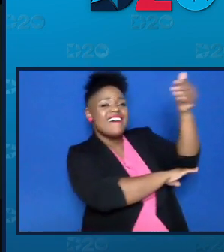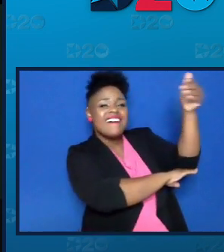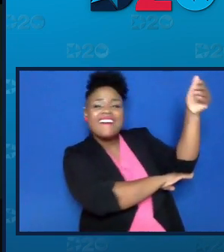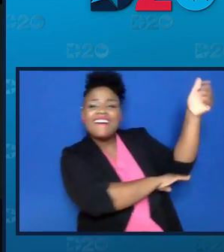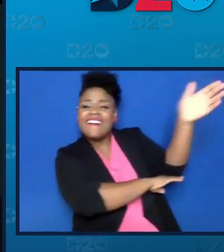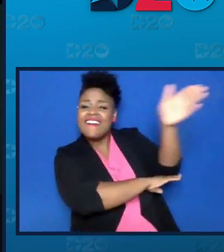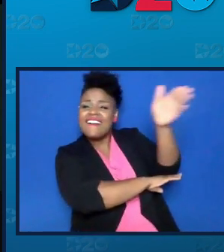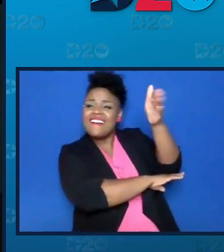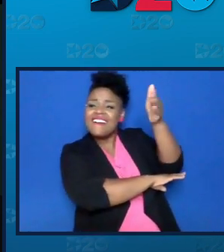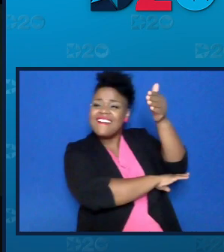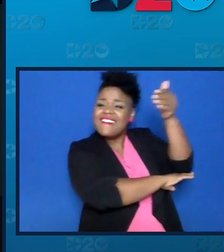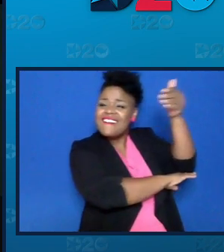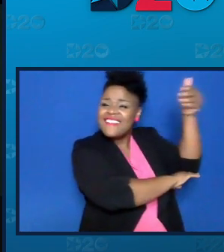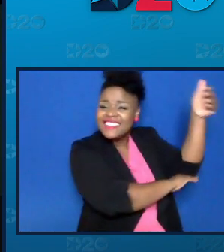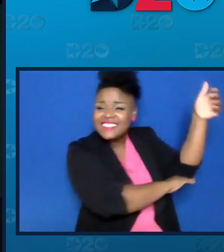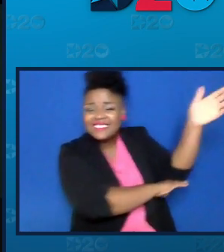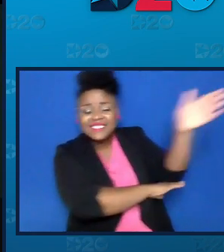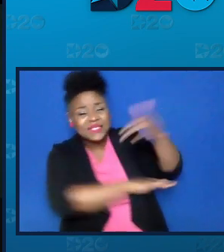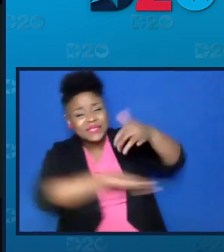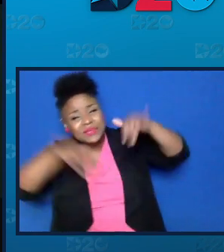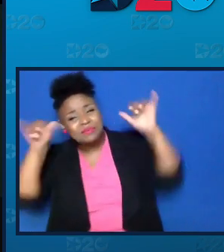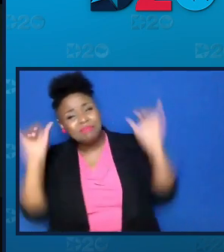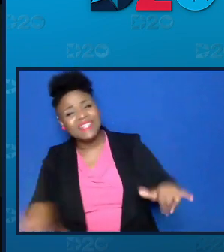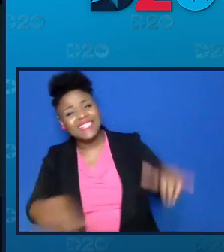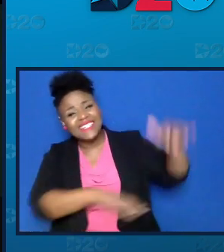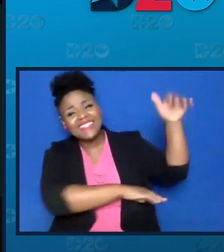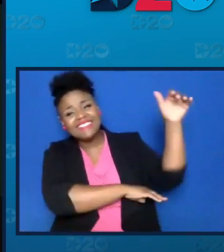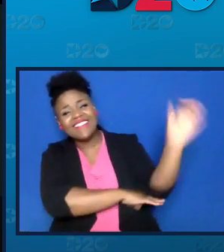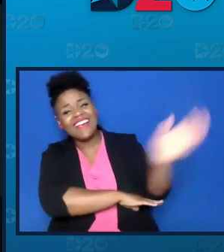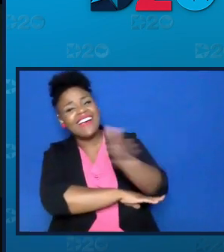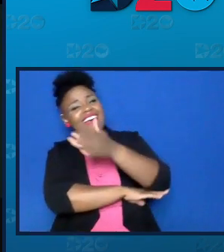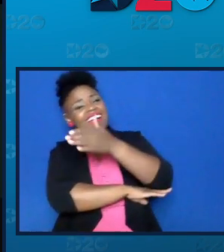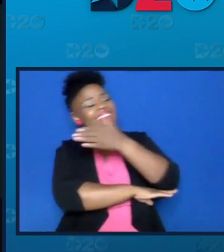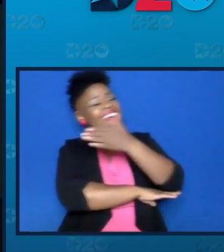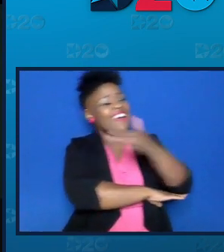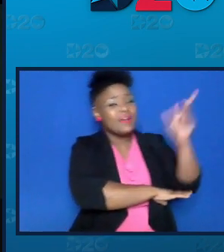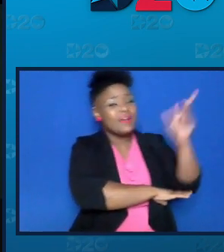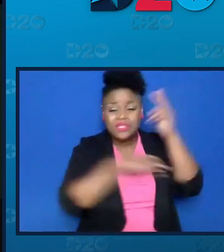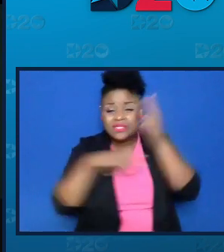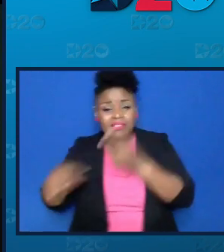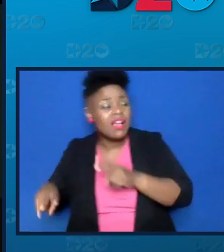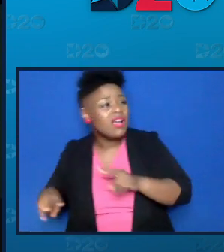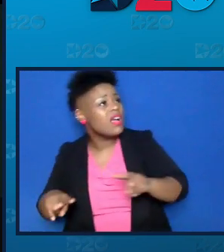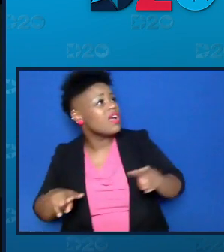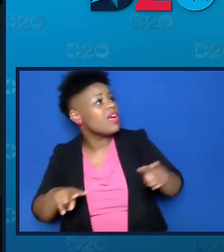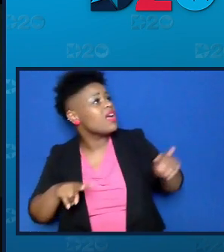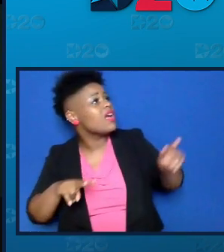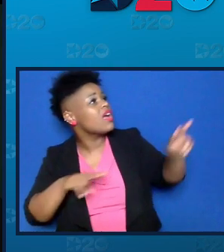there. Oh, say, does that star